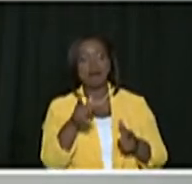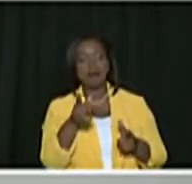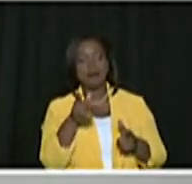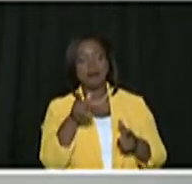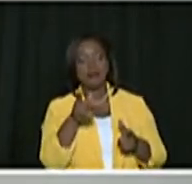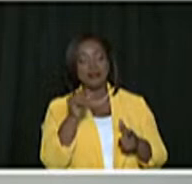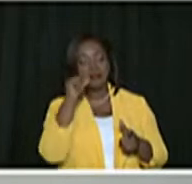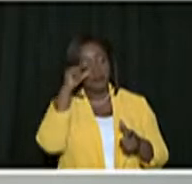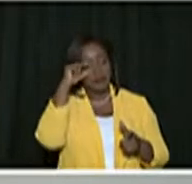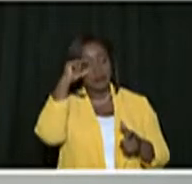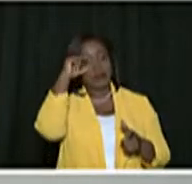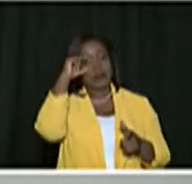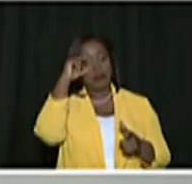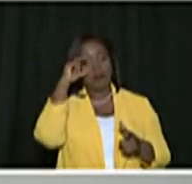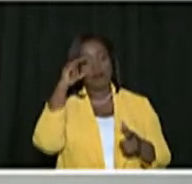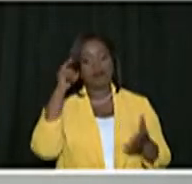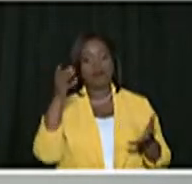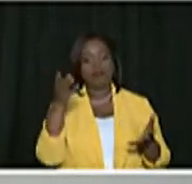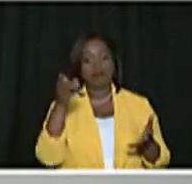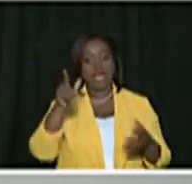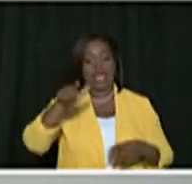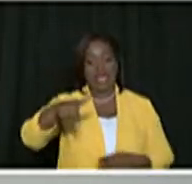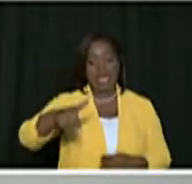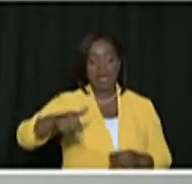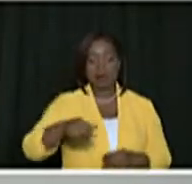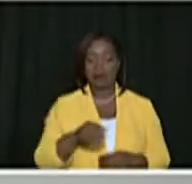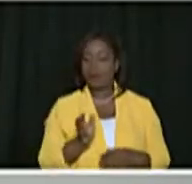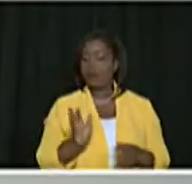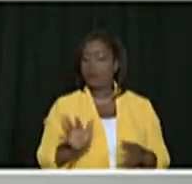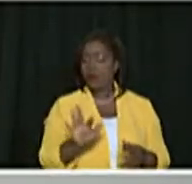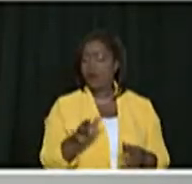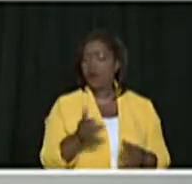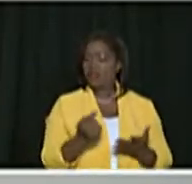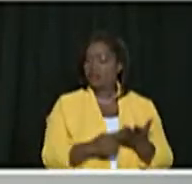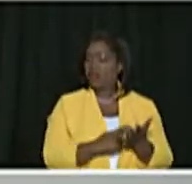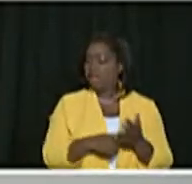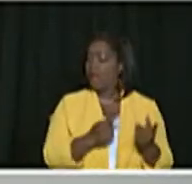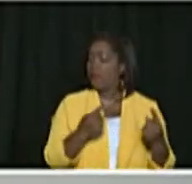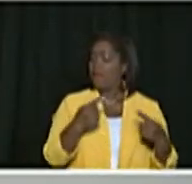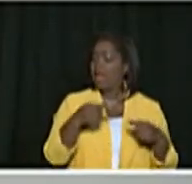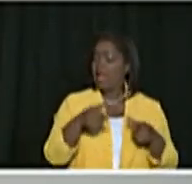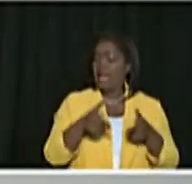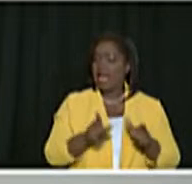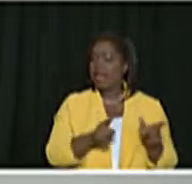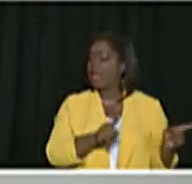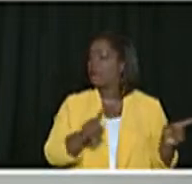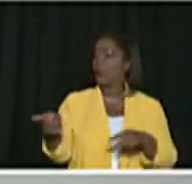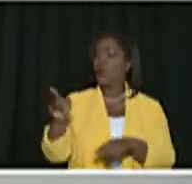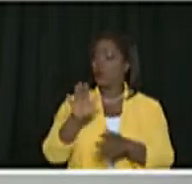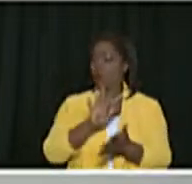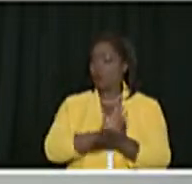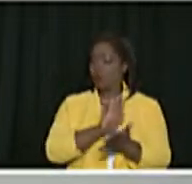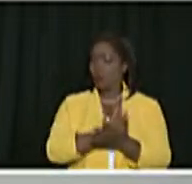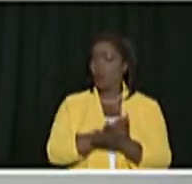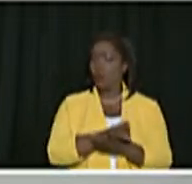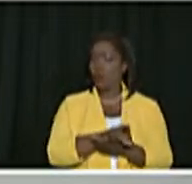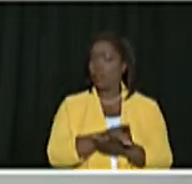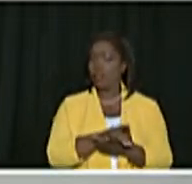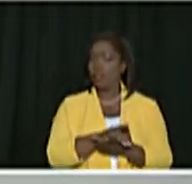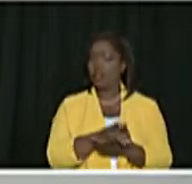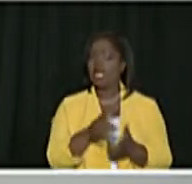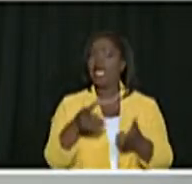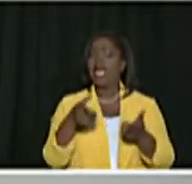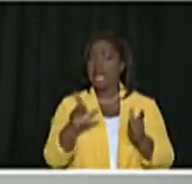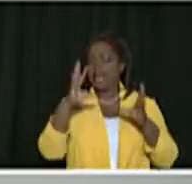let them go to school and get whatever consequence that comes with not doing what they were supposed to do. The natural consequences of what